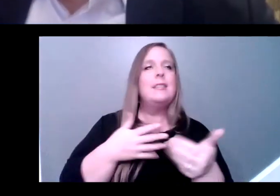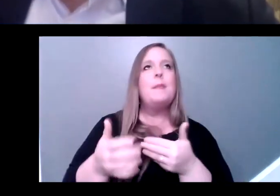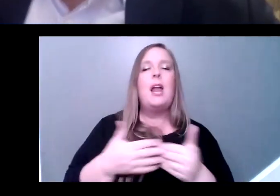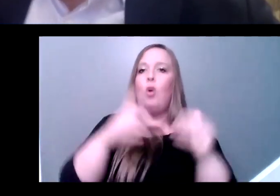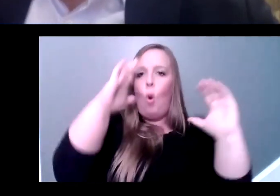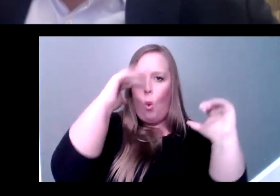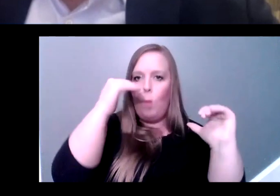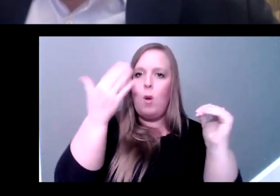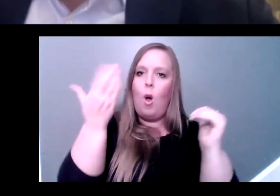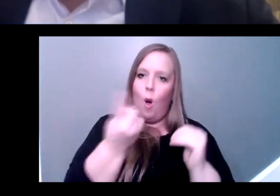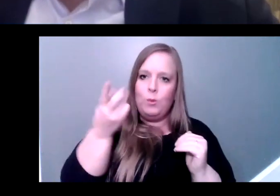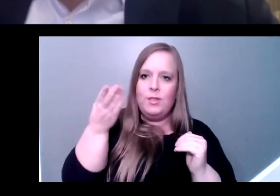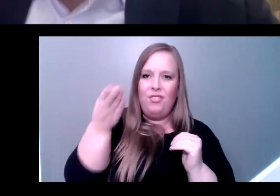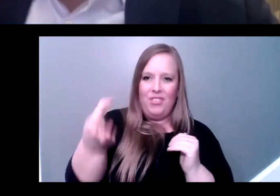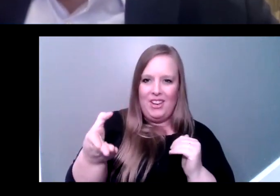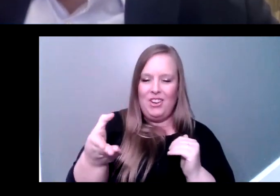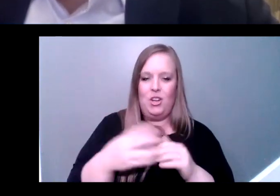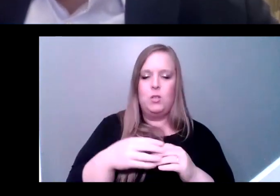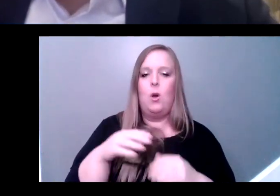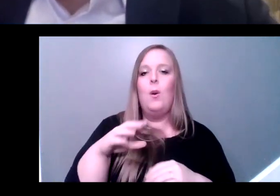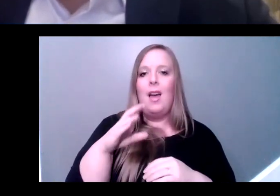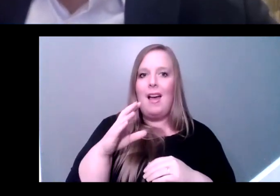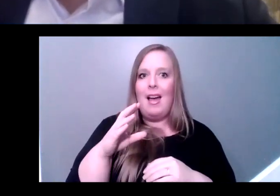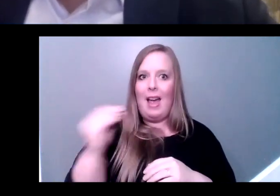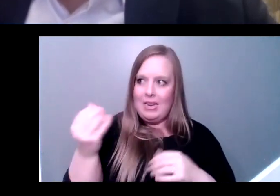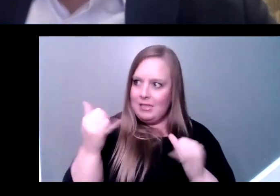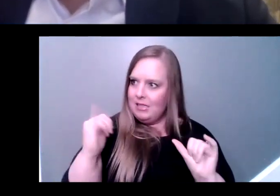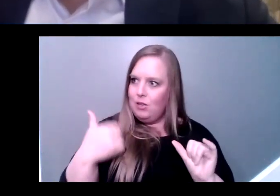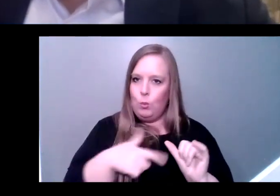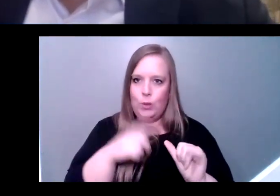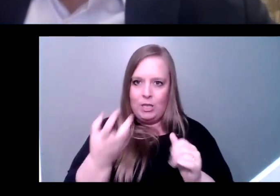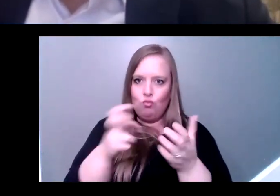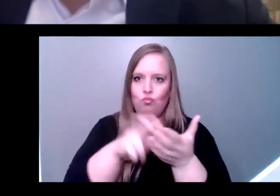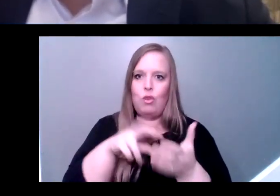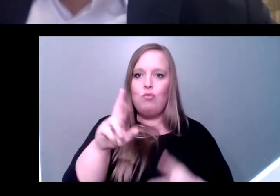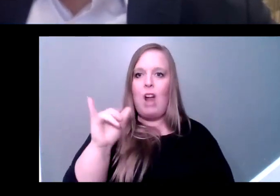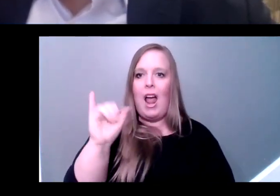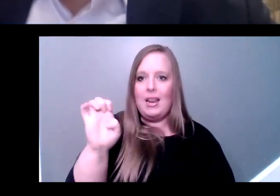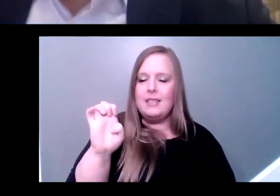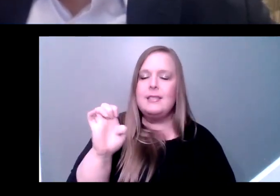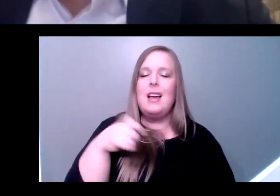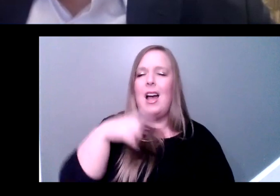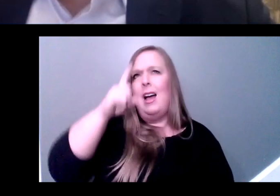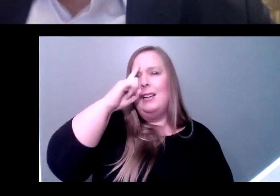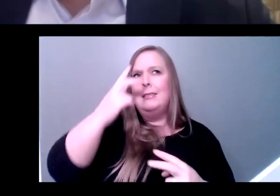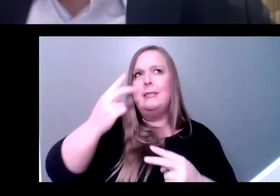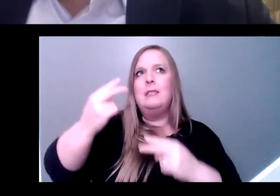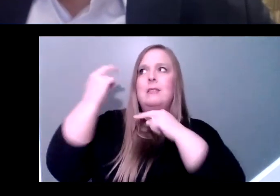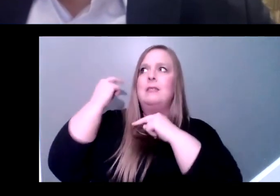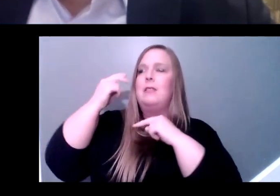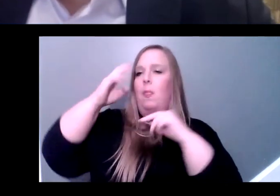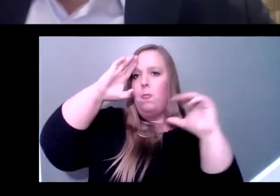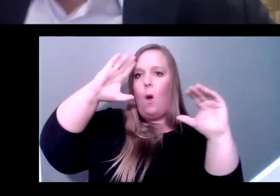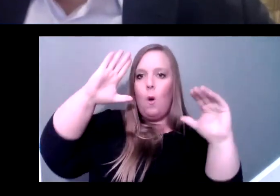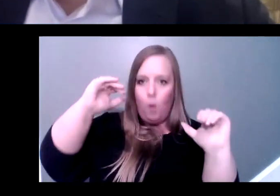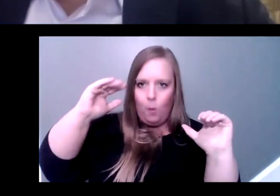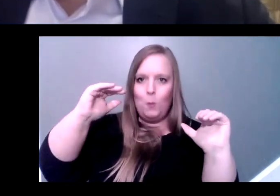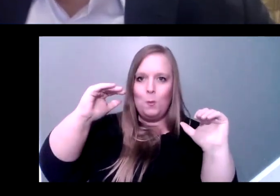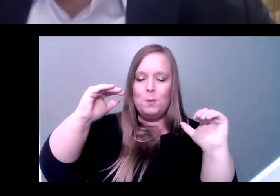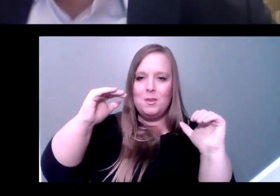There are history books in RS that speak of the glories of their heroes. There's a recent law